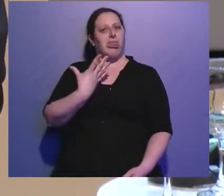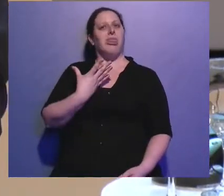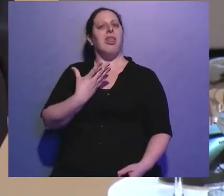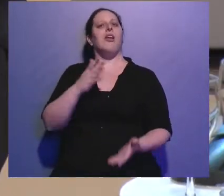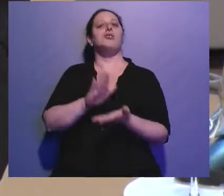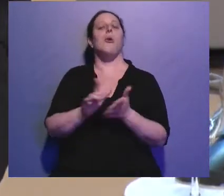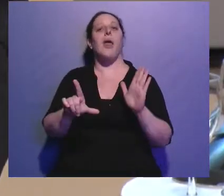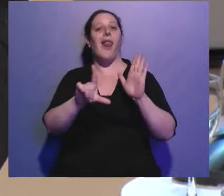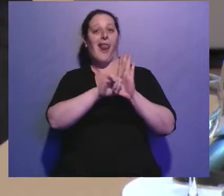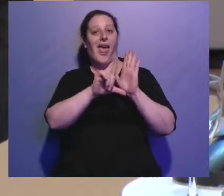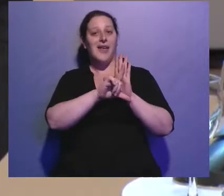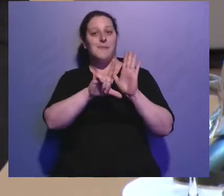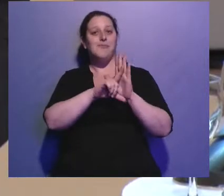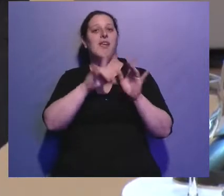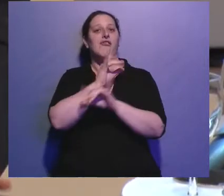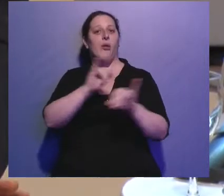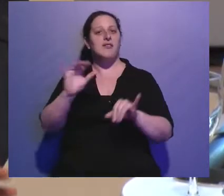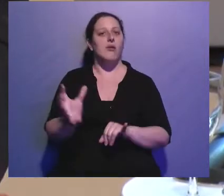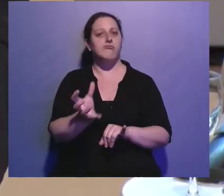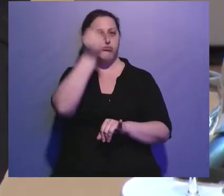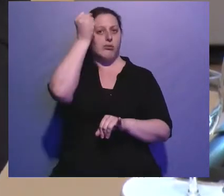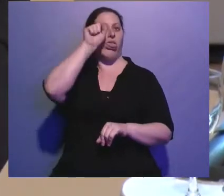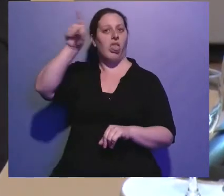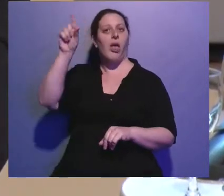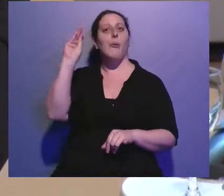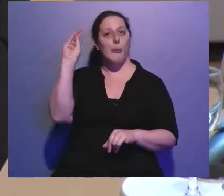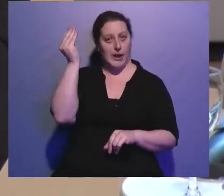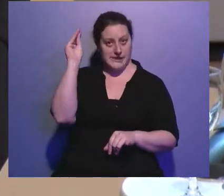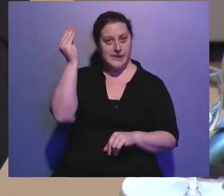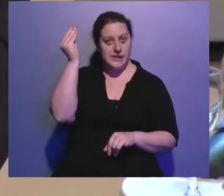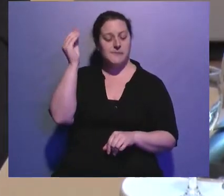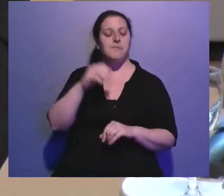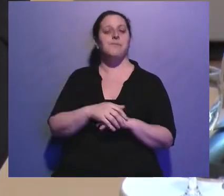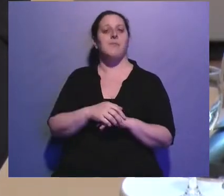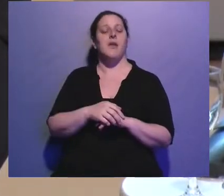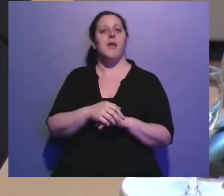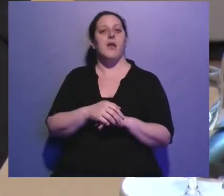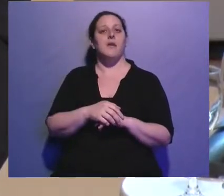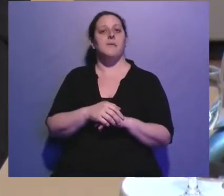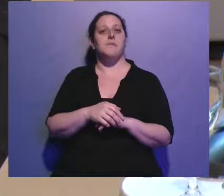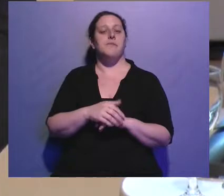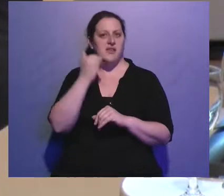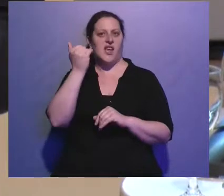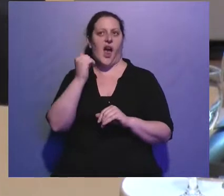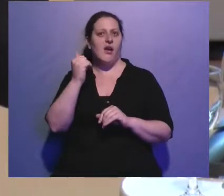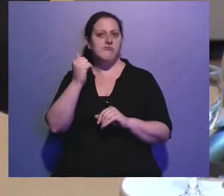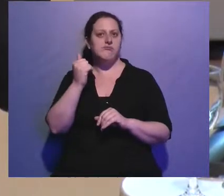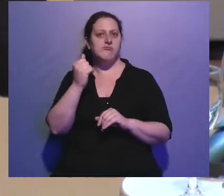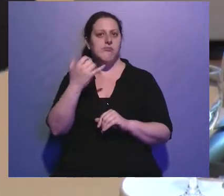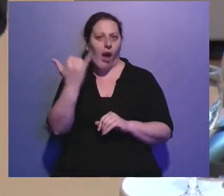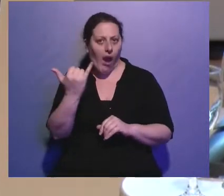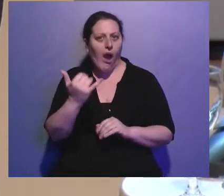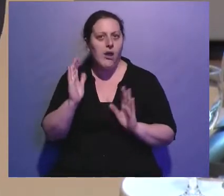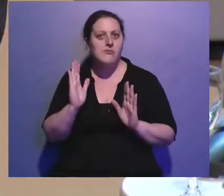from Jujuy said. The law on access to information in Brazil has